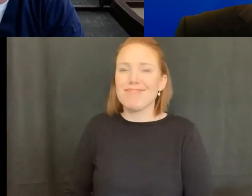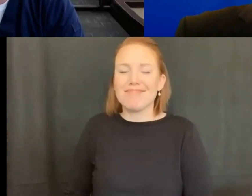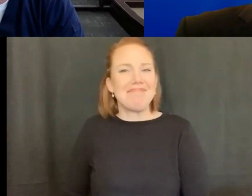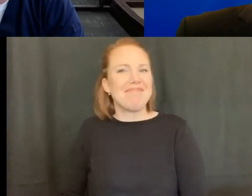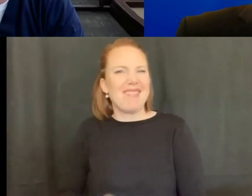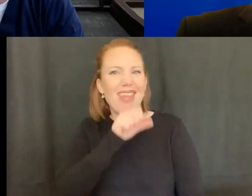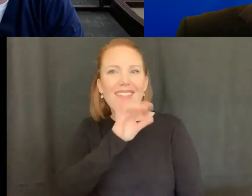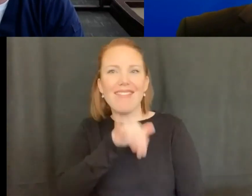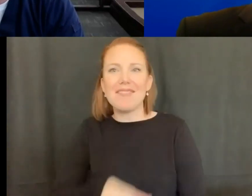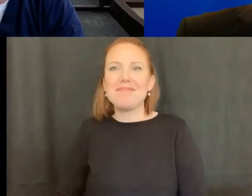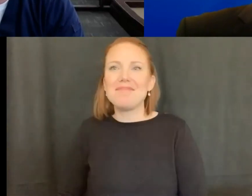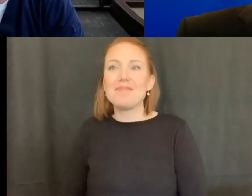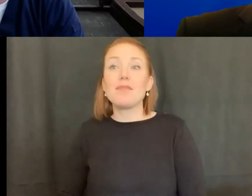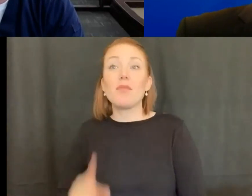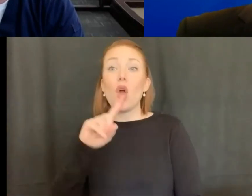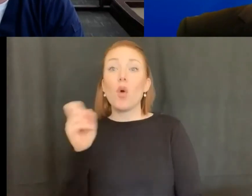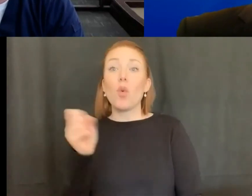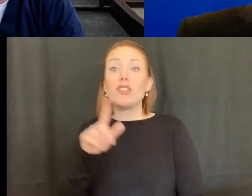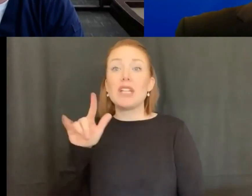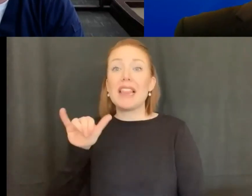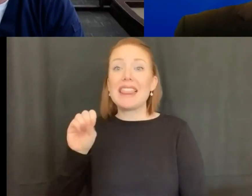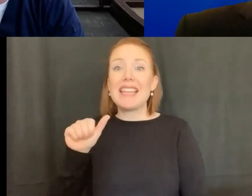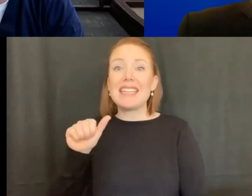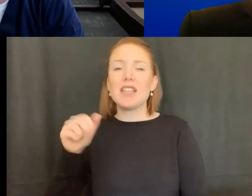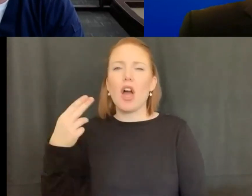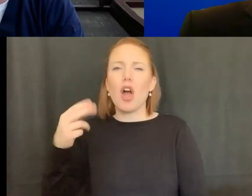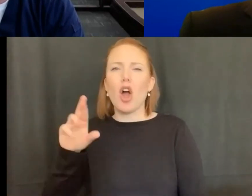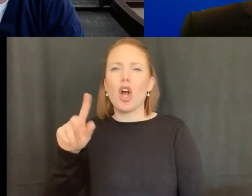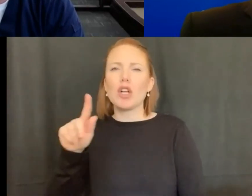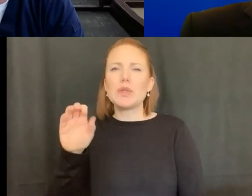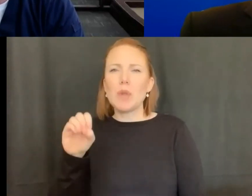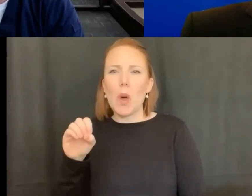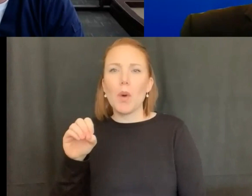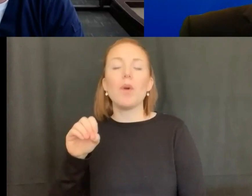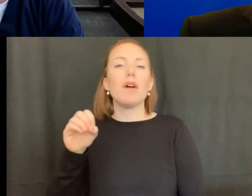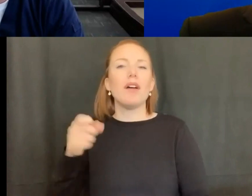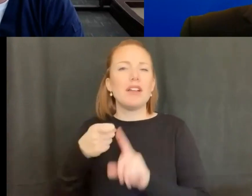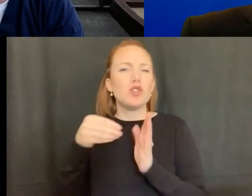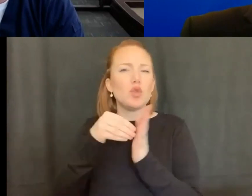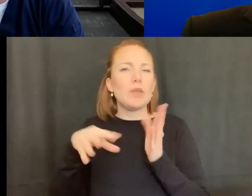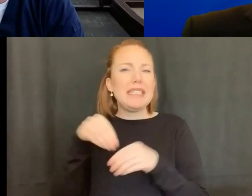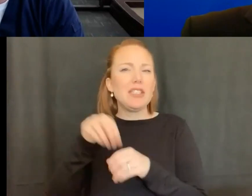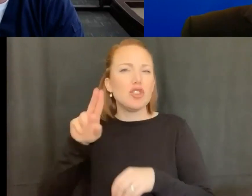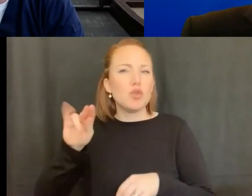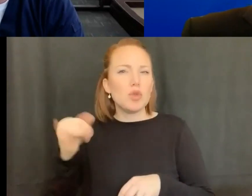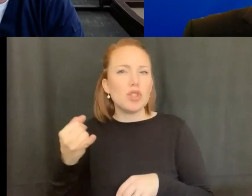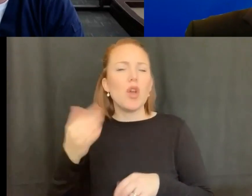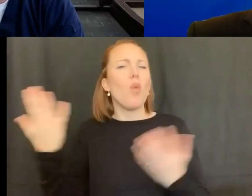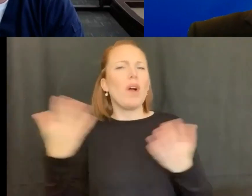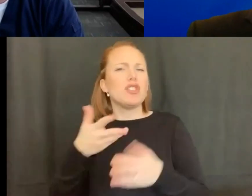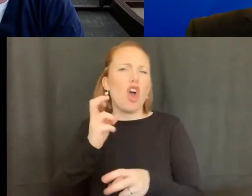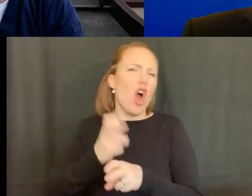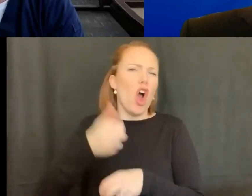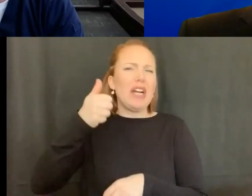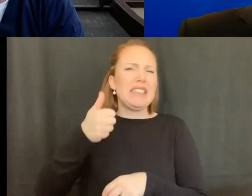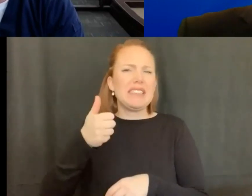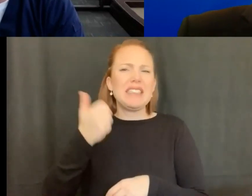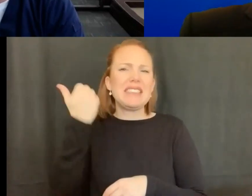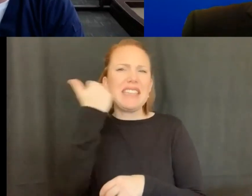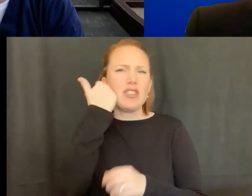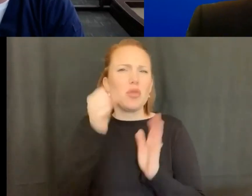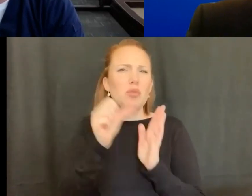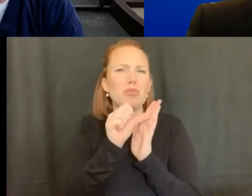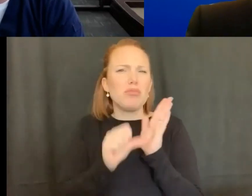Love that. Question from Lisa Hartso and her students, perhaps in New Jersey. What is the hardest dental procedure to do?